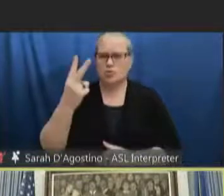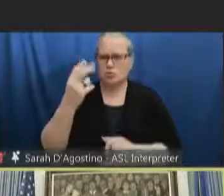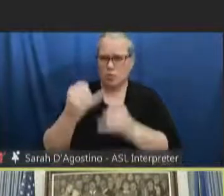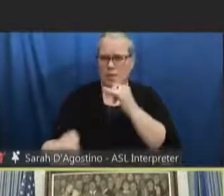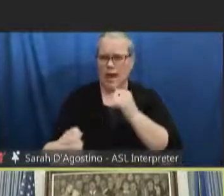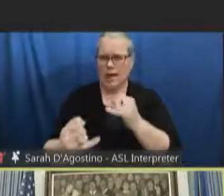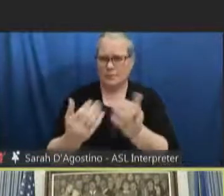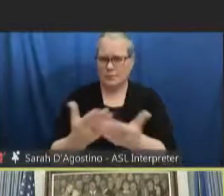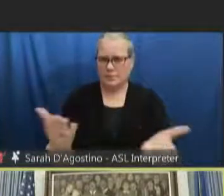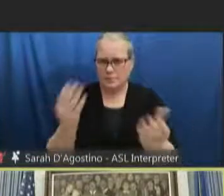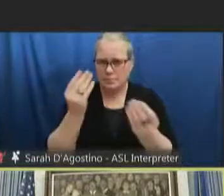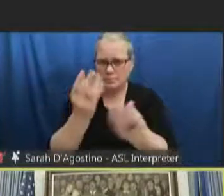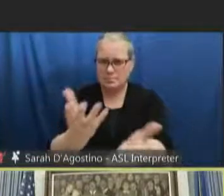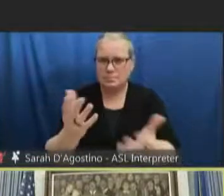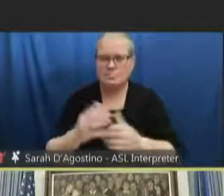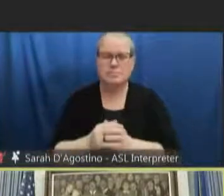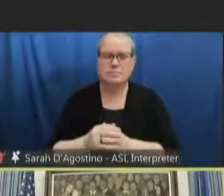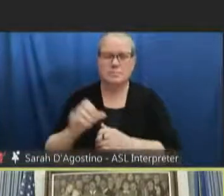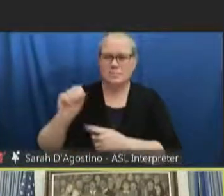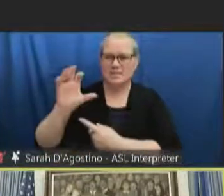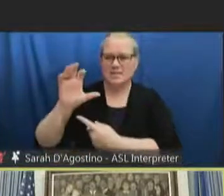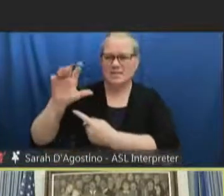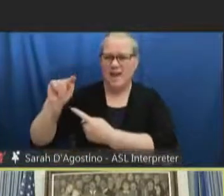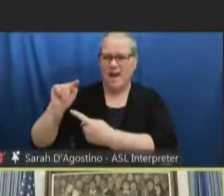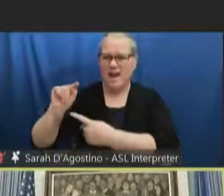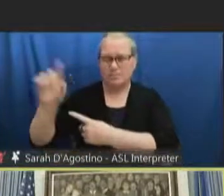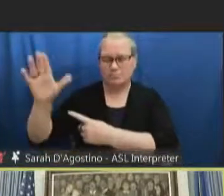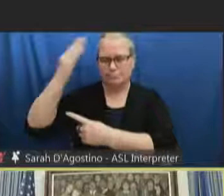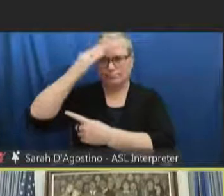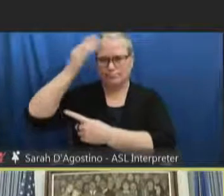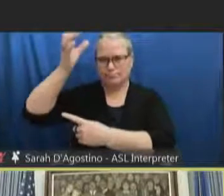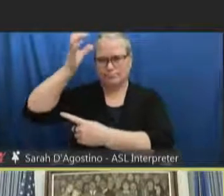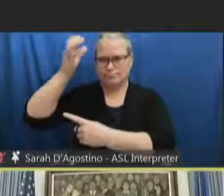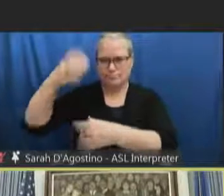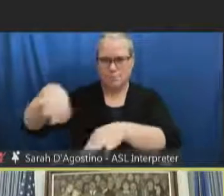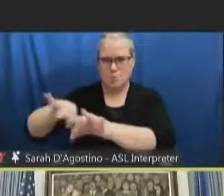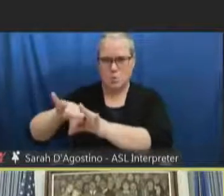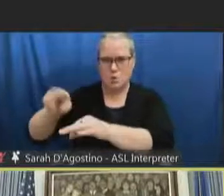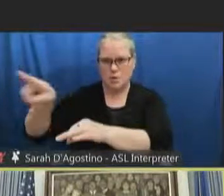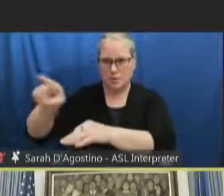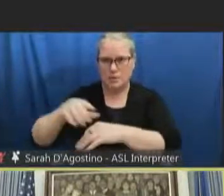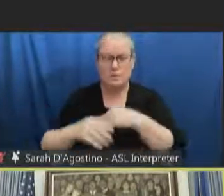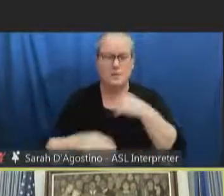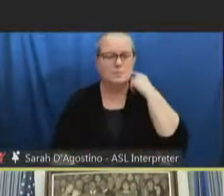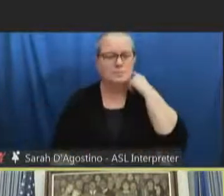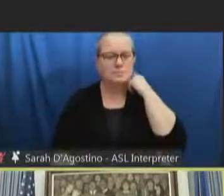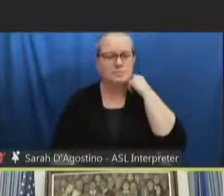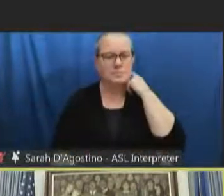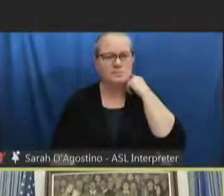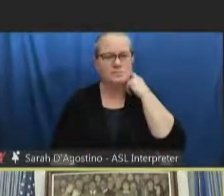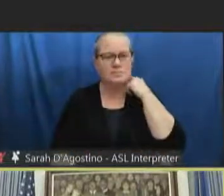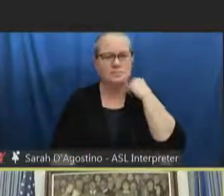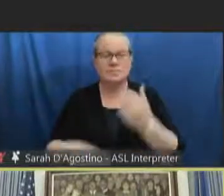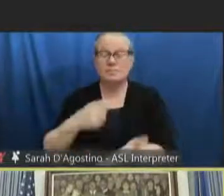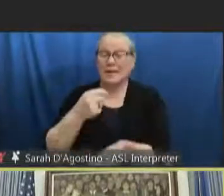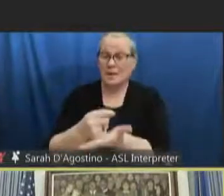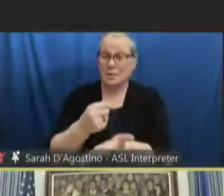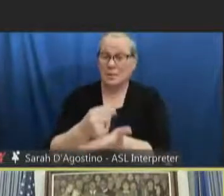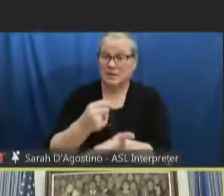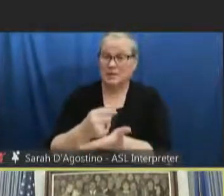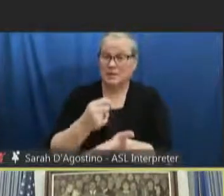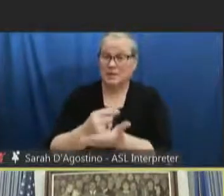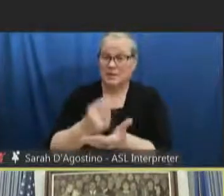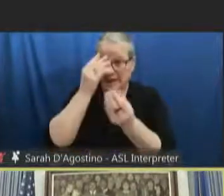and here Scott can be invaluable for us. The therapeutics update. it's still a very small supply that we